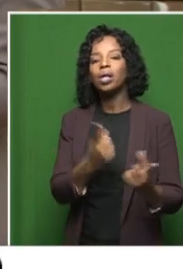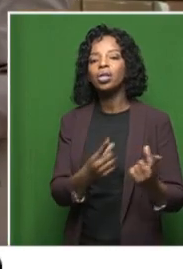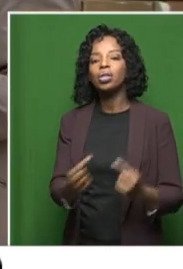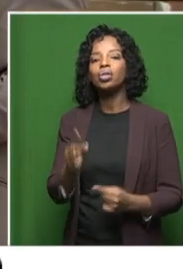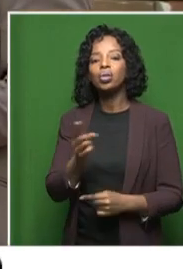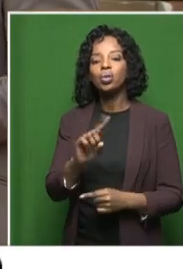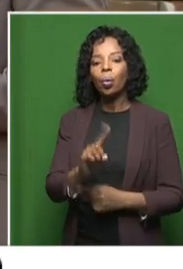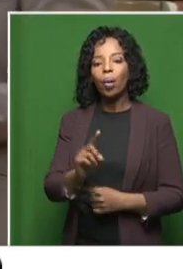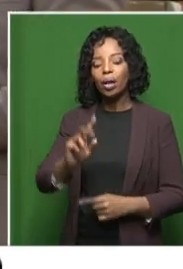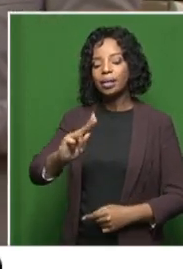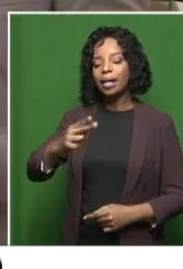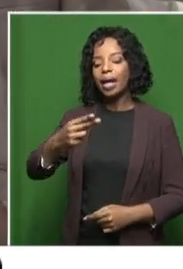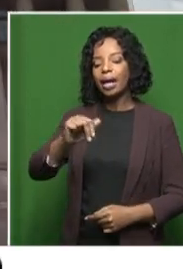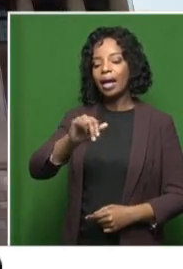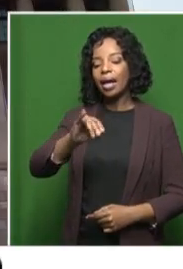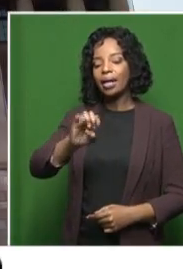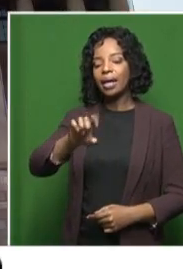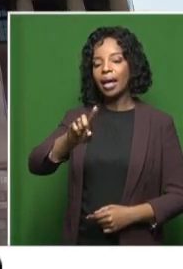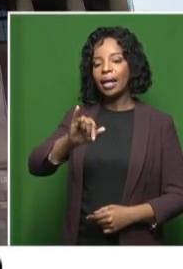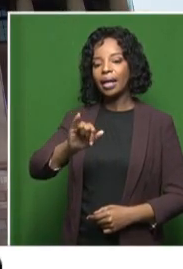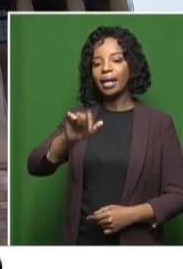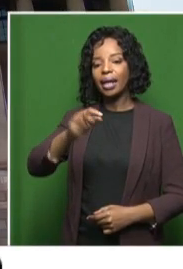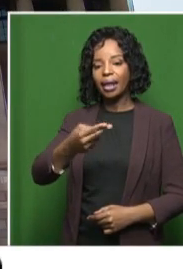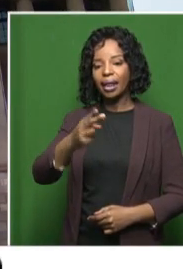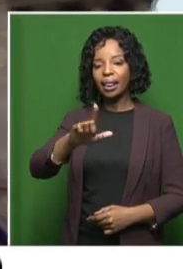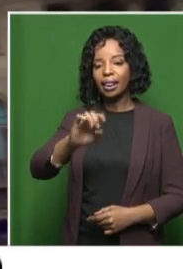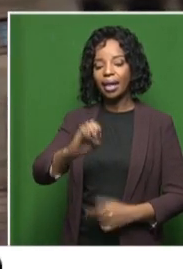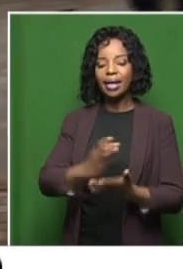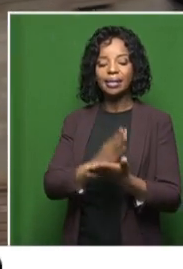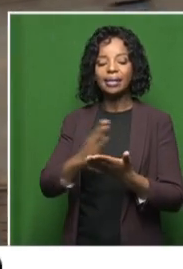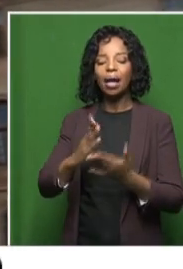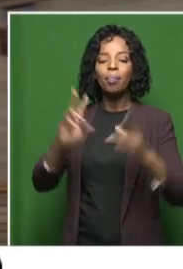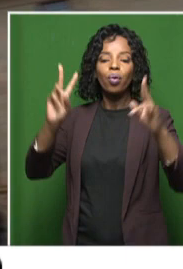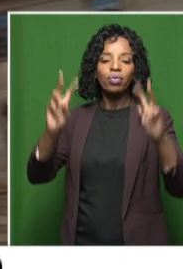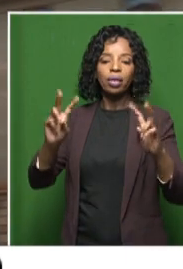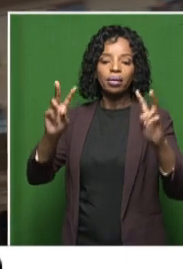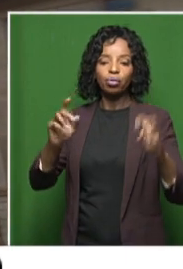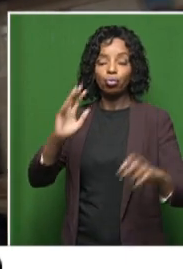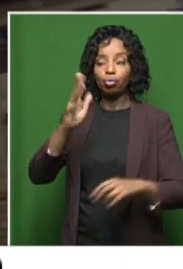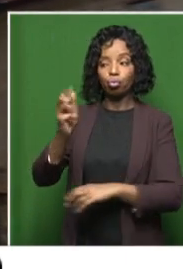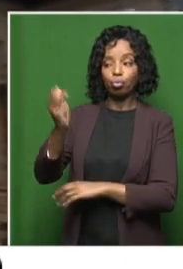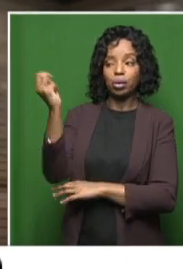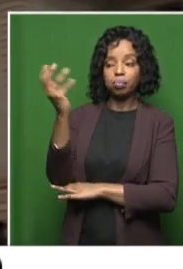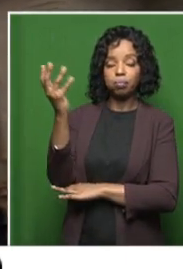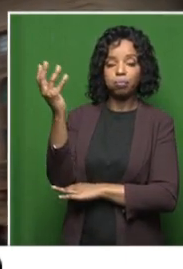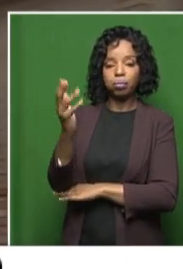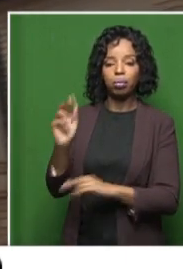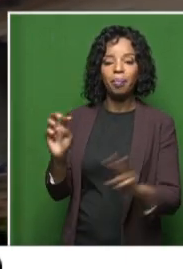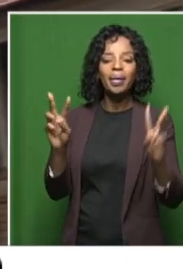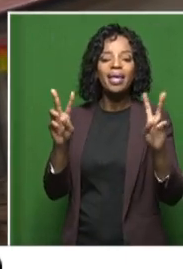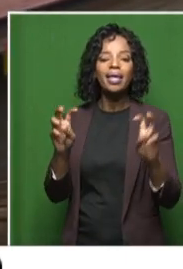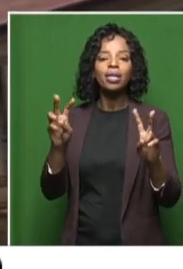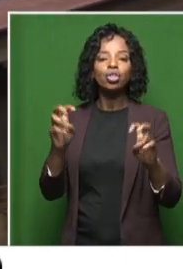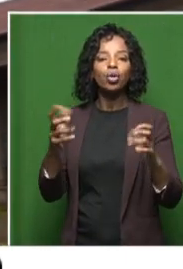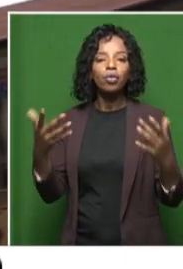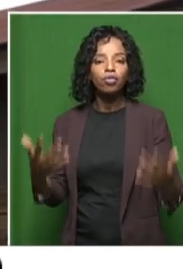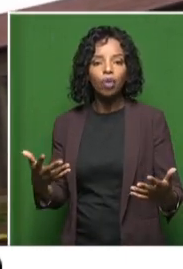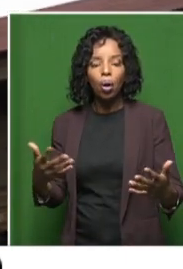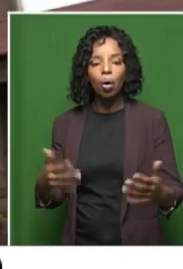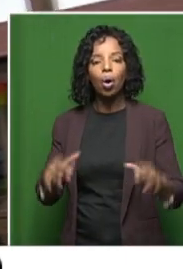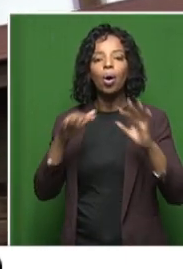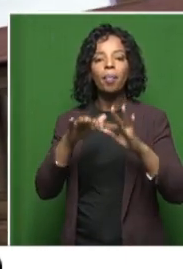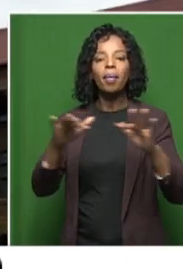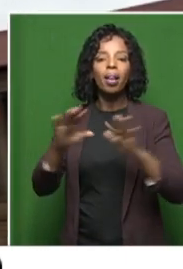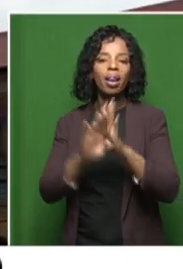She's going to speak further on some of the issues, particularly that she will be speaking on when it comes to the issues of social